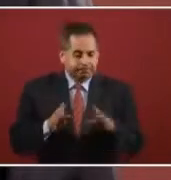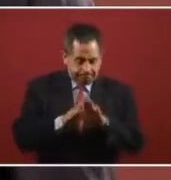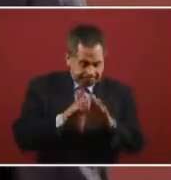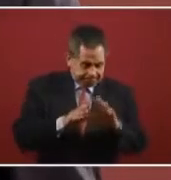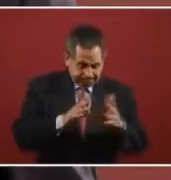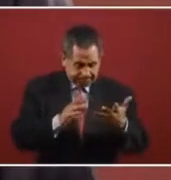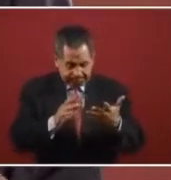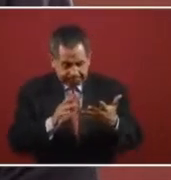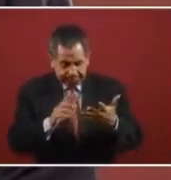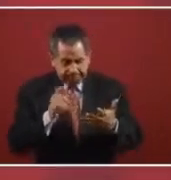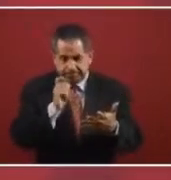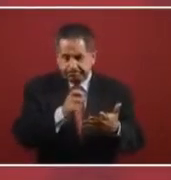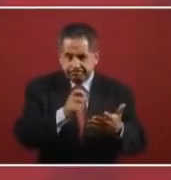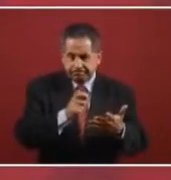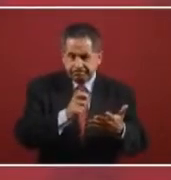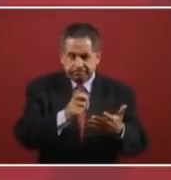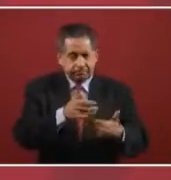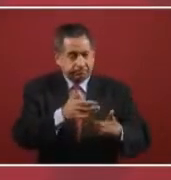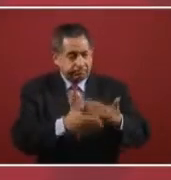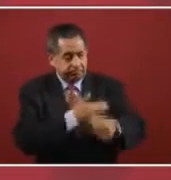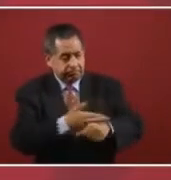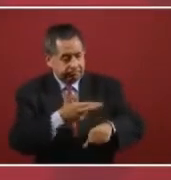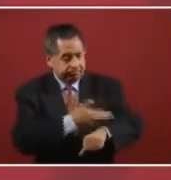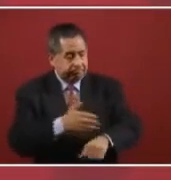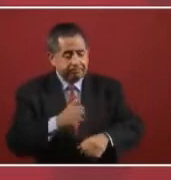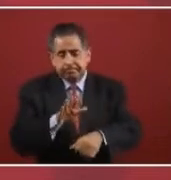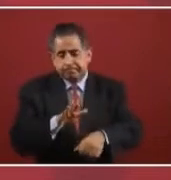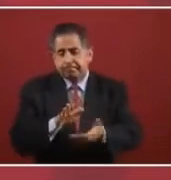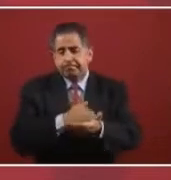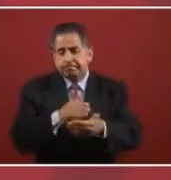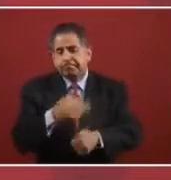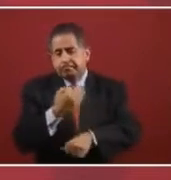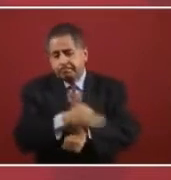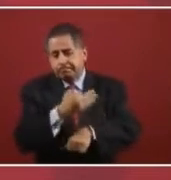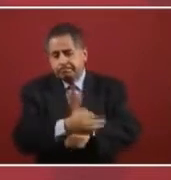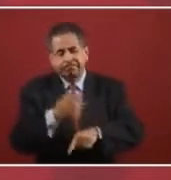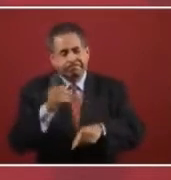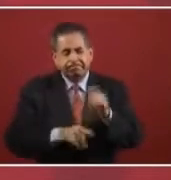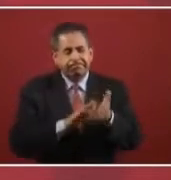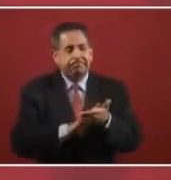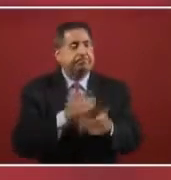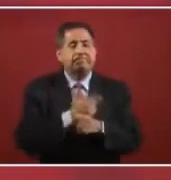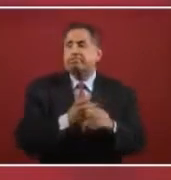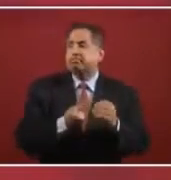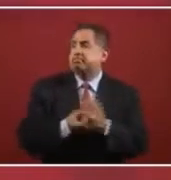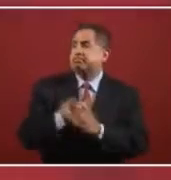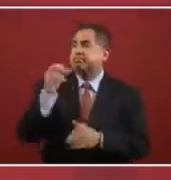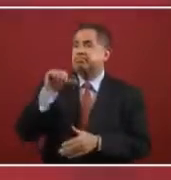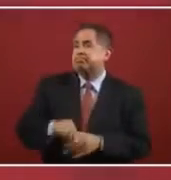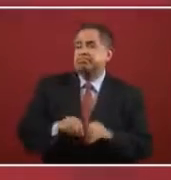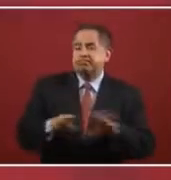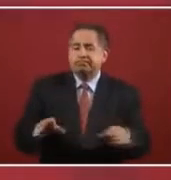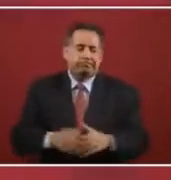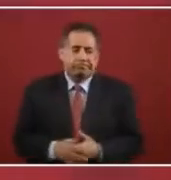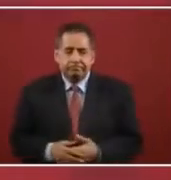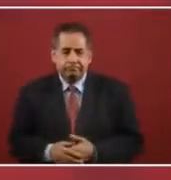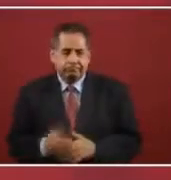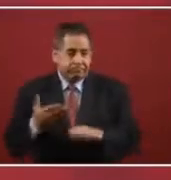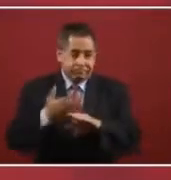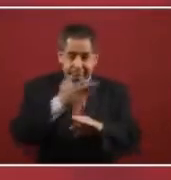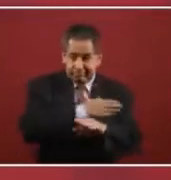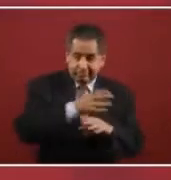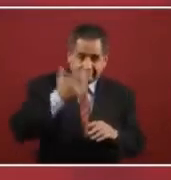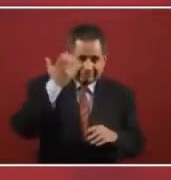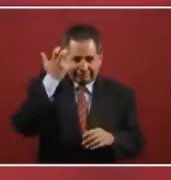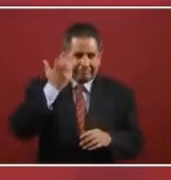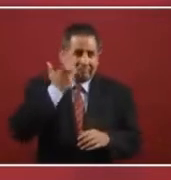to remove the process que fueron en muchos casos fabricados. Because in many